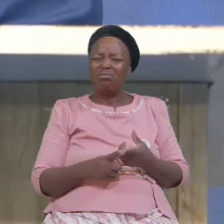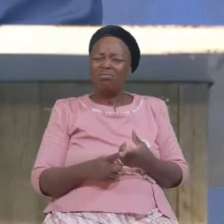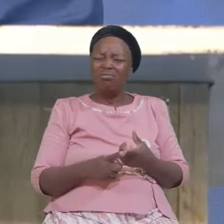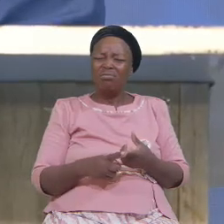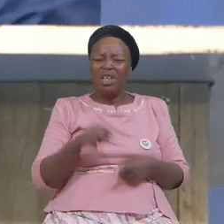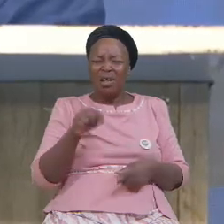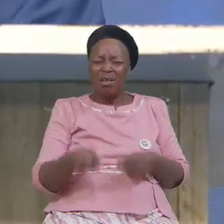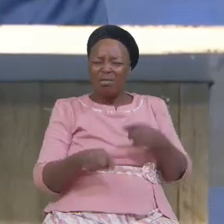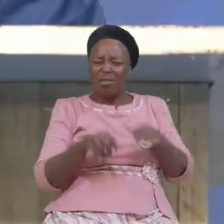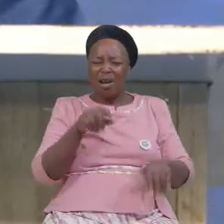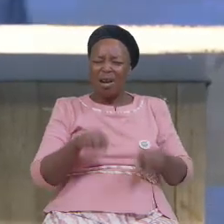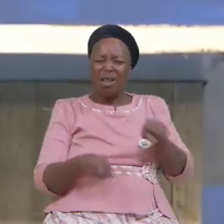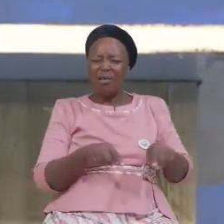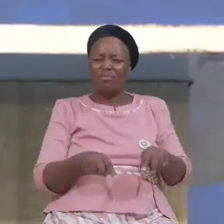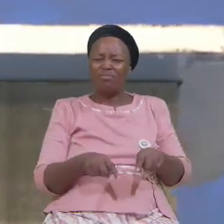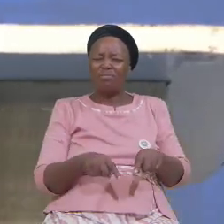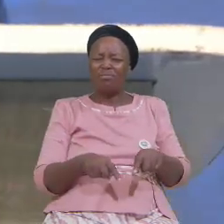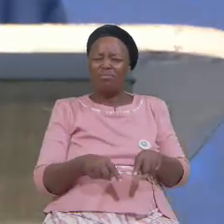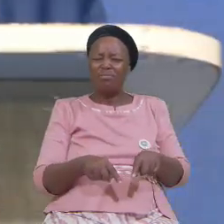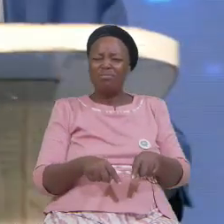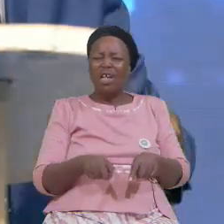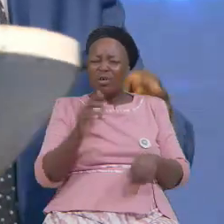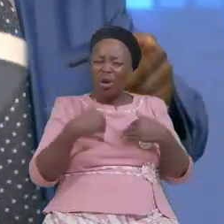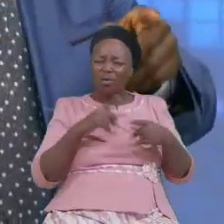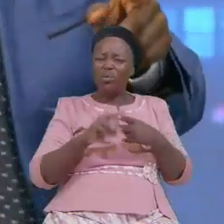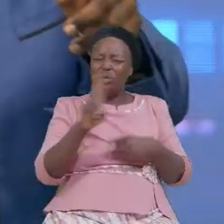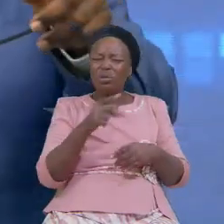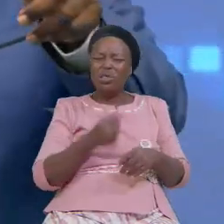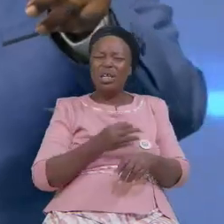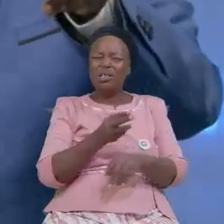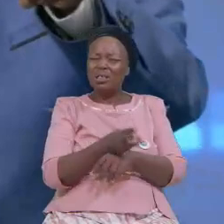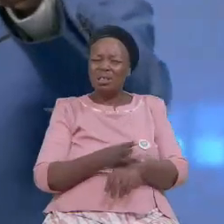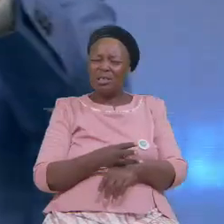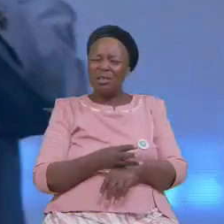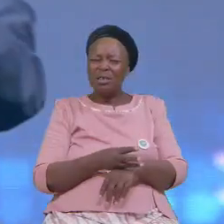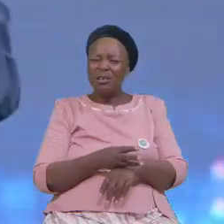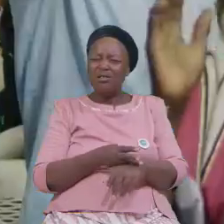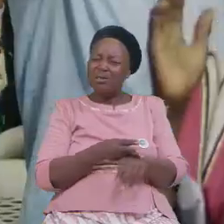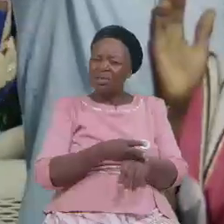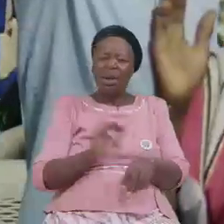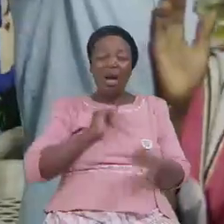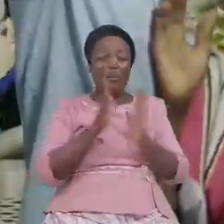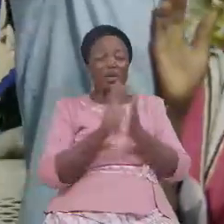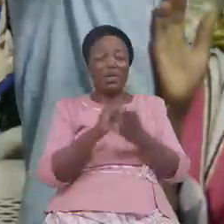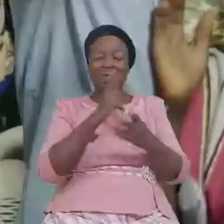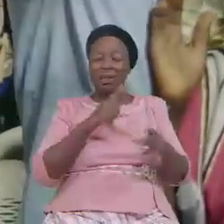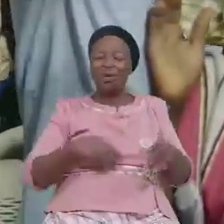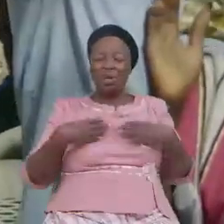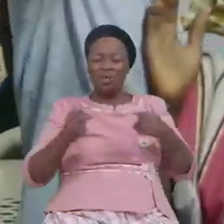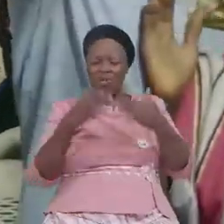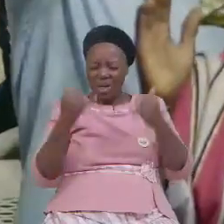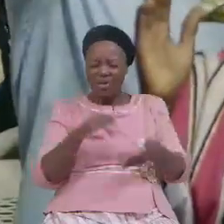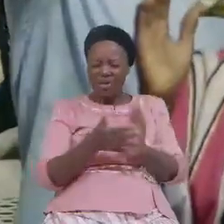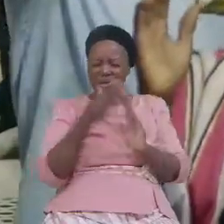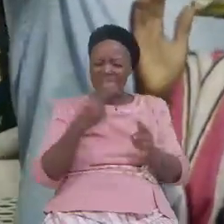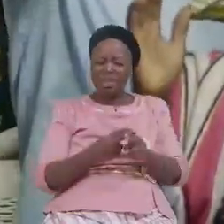paralyzed, and you have to be using a stick, I pray the Lord heal you right now.